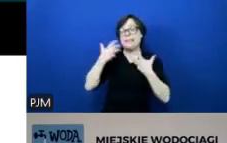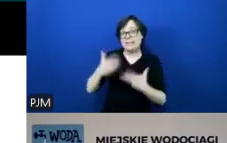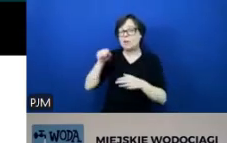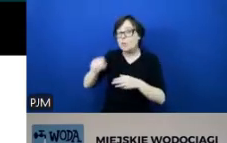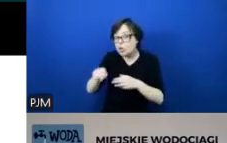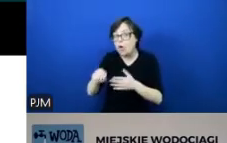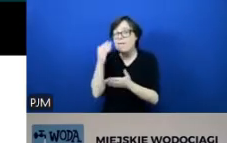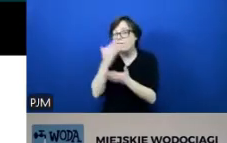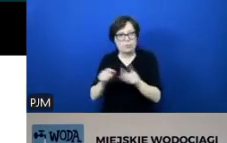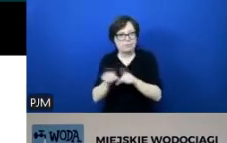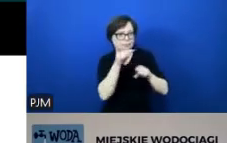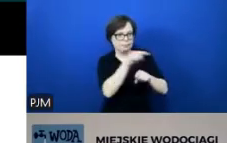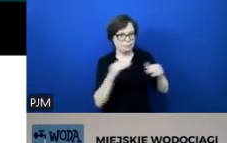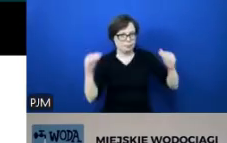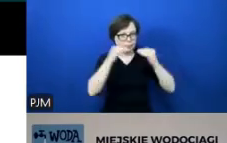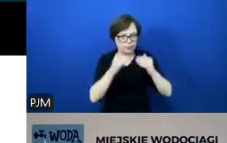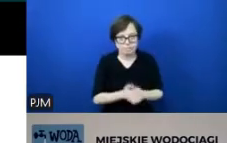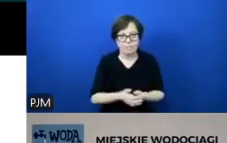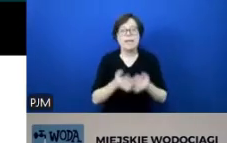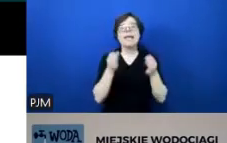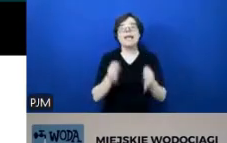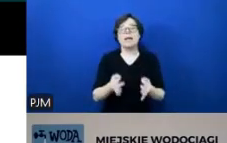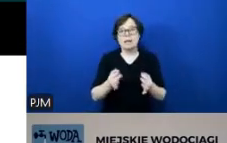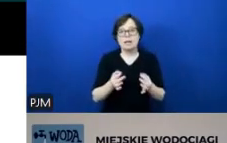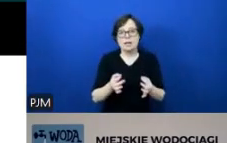the single system that was acquired later on.